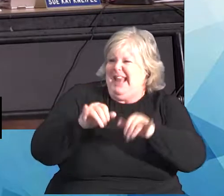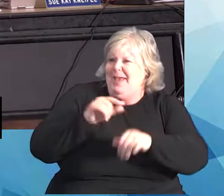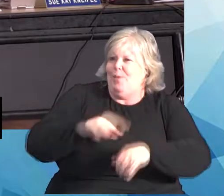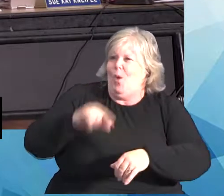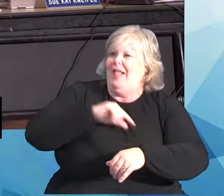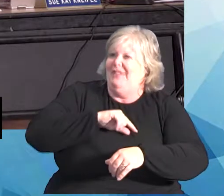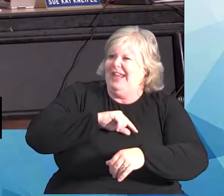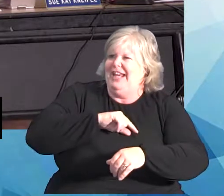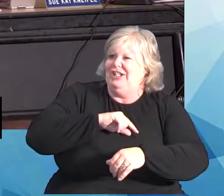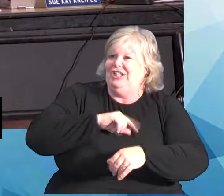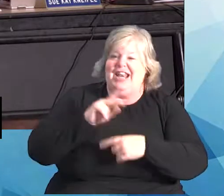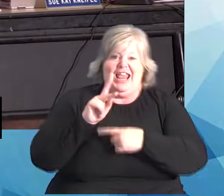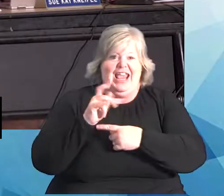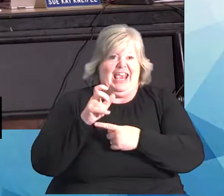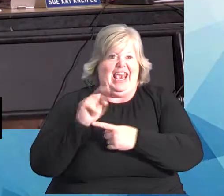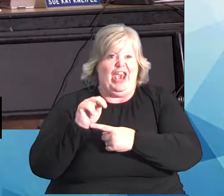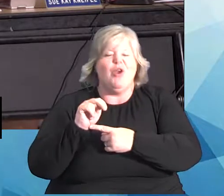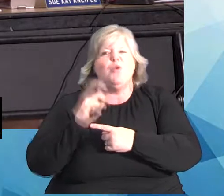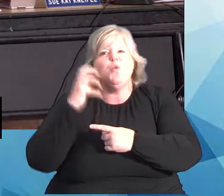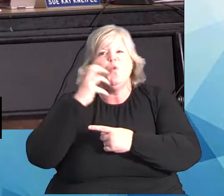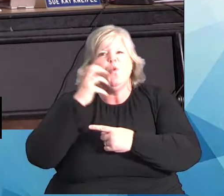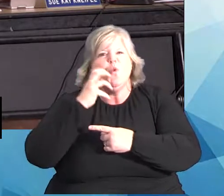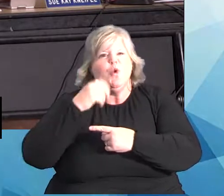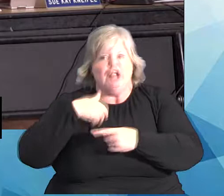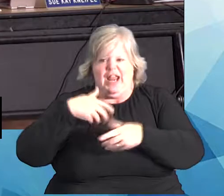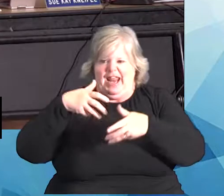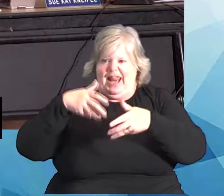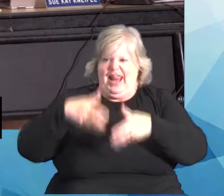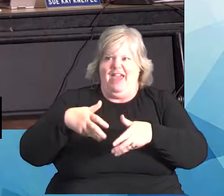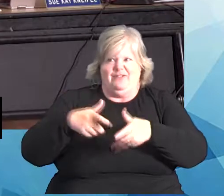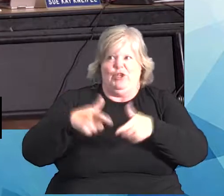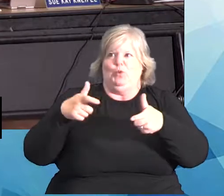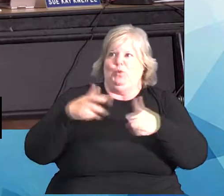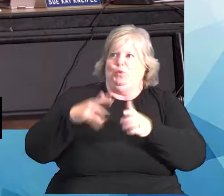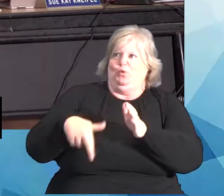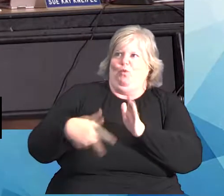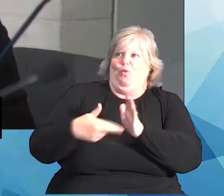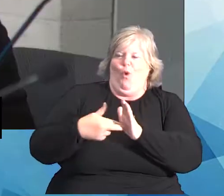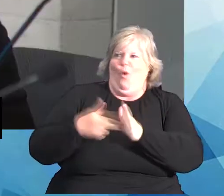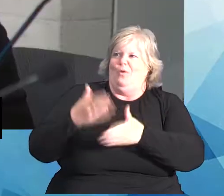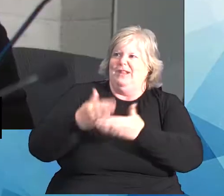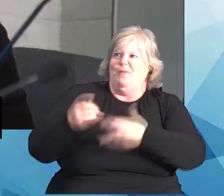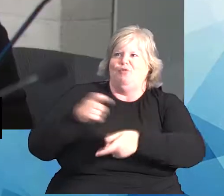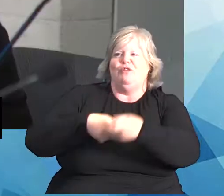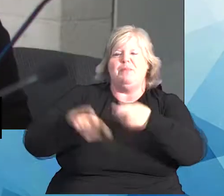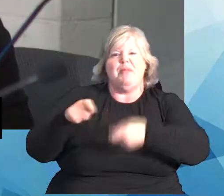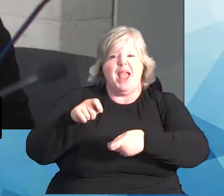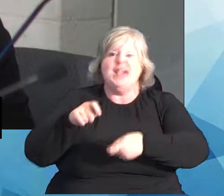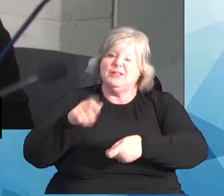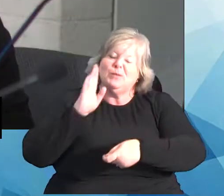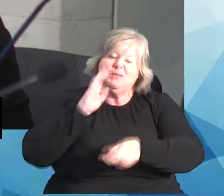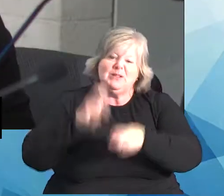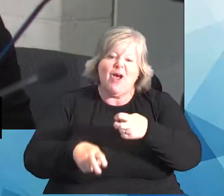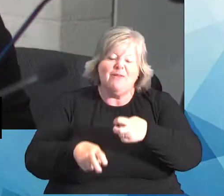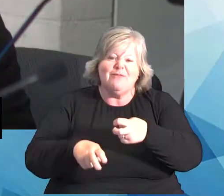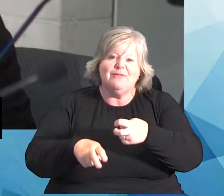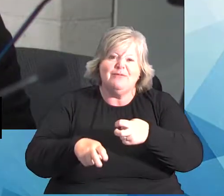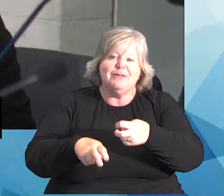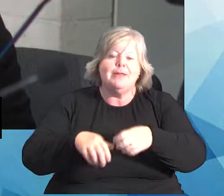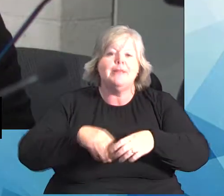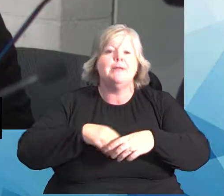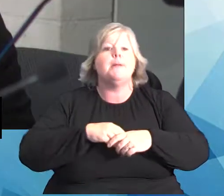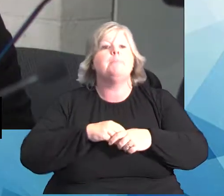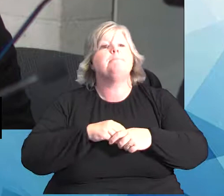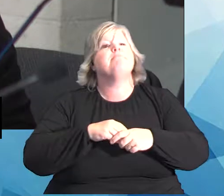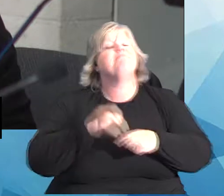She has left some big shoes to fill. Okay, so I think I'm hearing